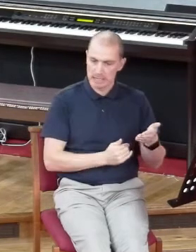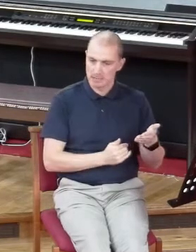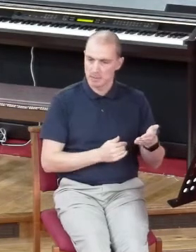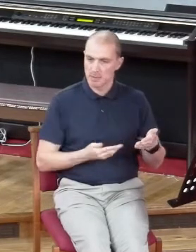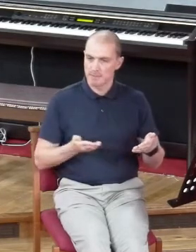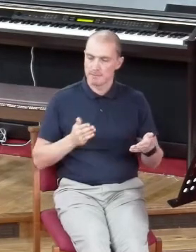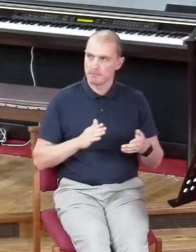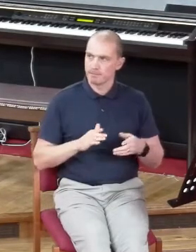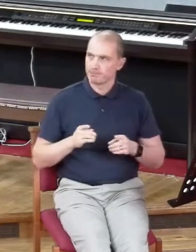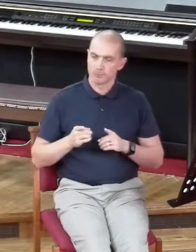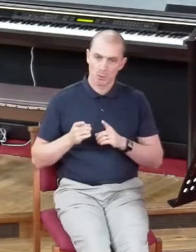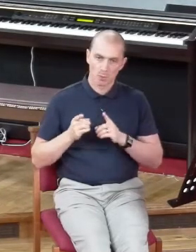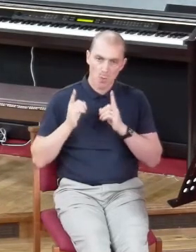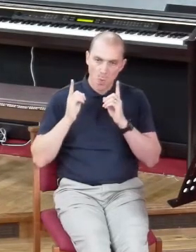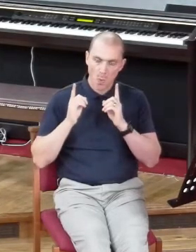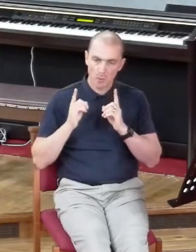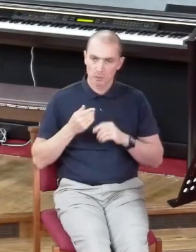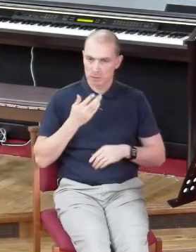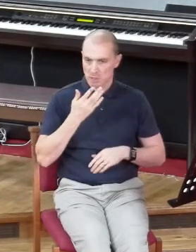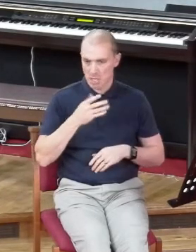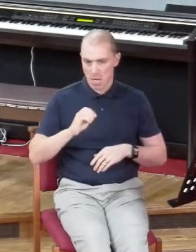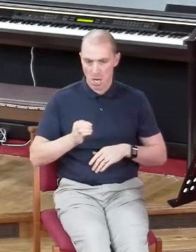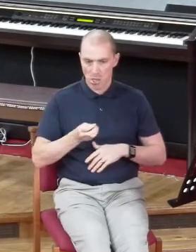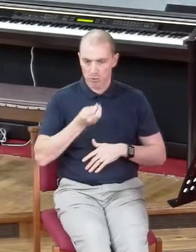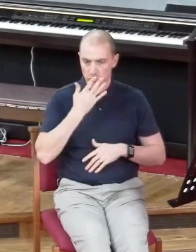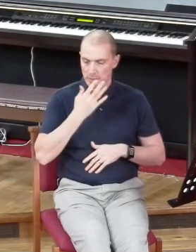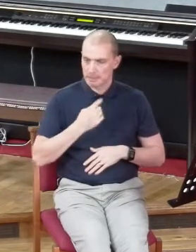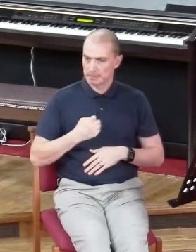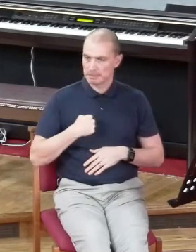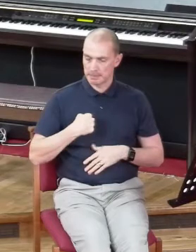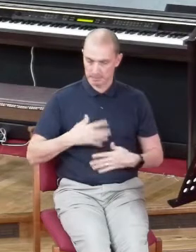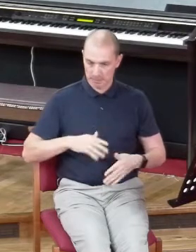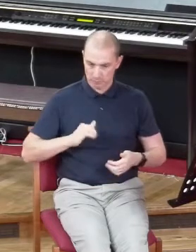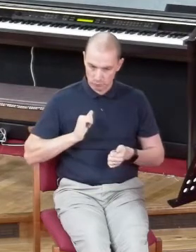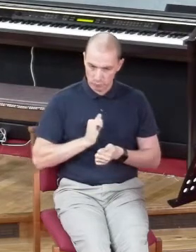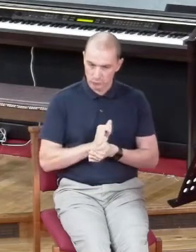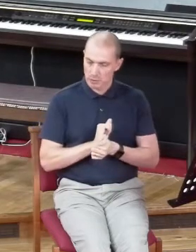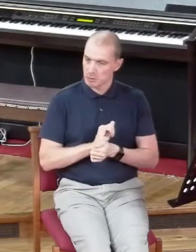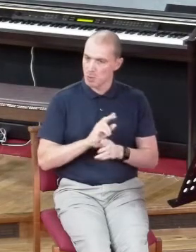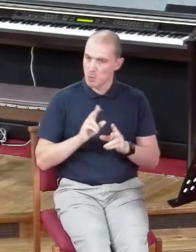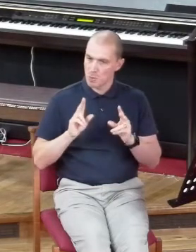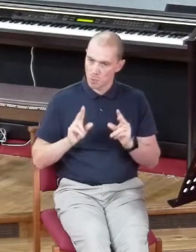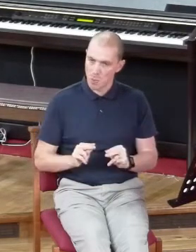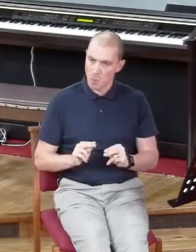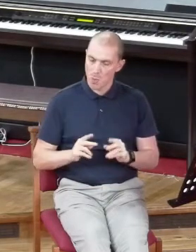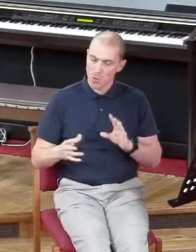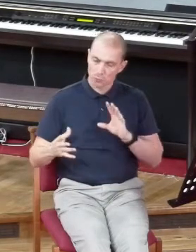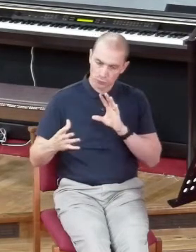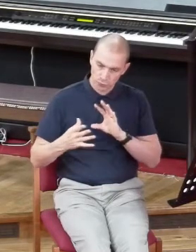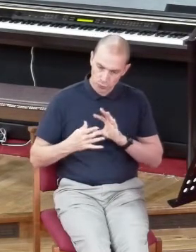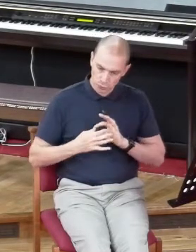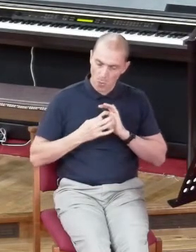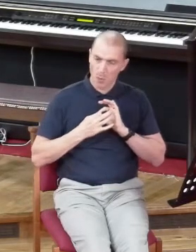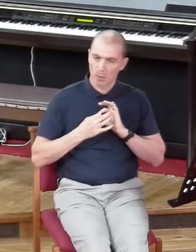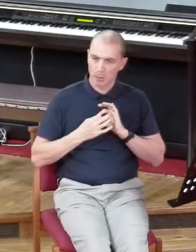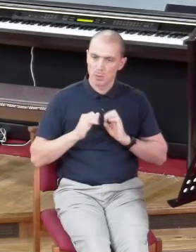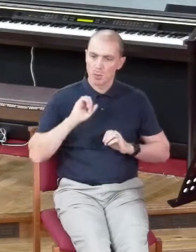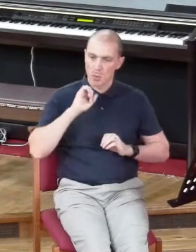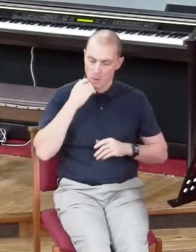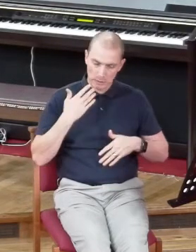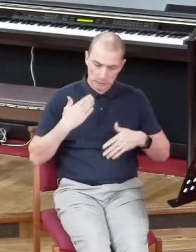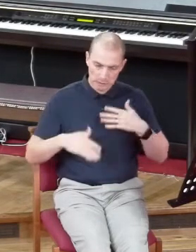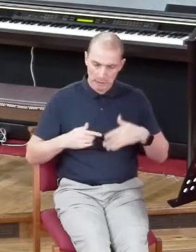or of me, his prisoner. Rather, join with me in suffering for the gospel by